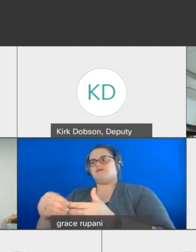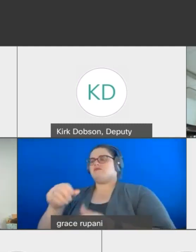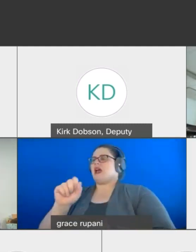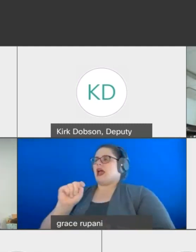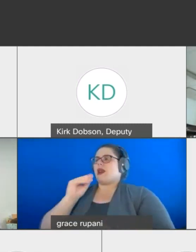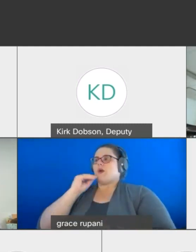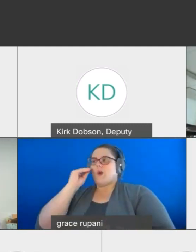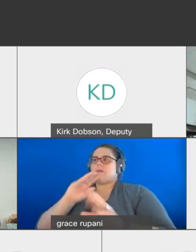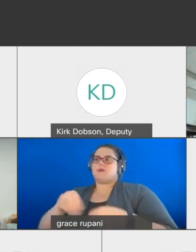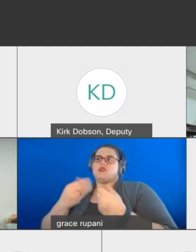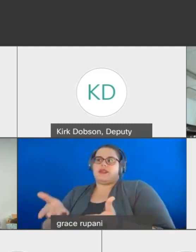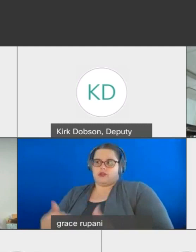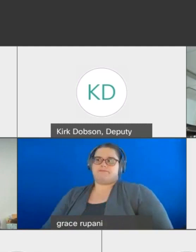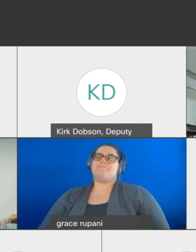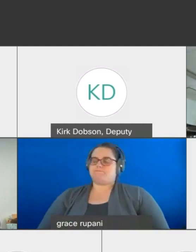administration.